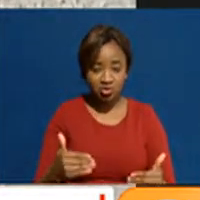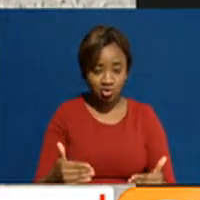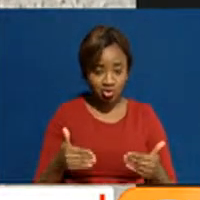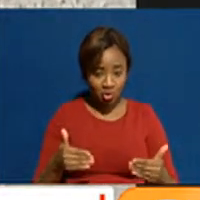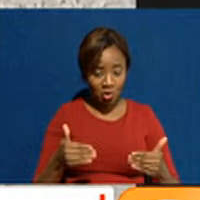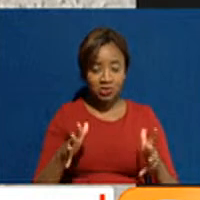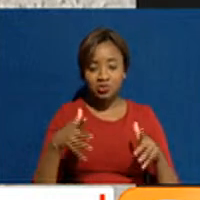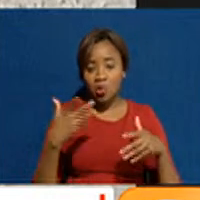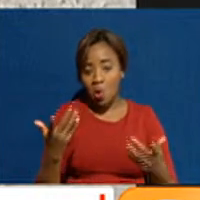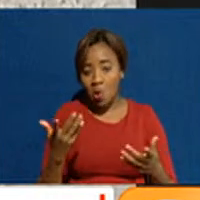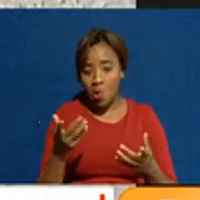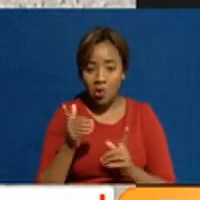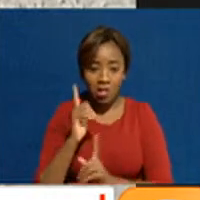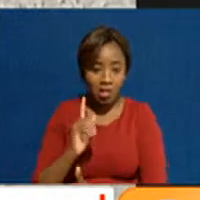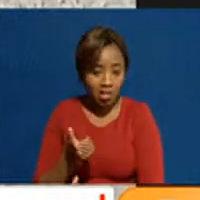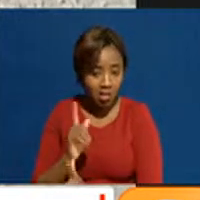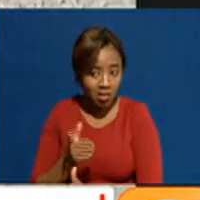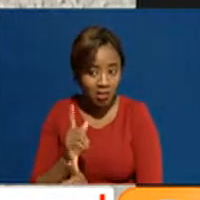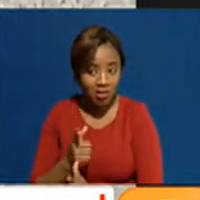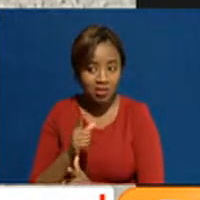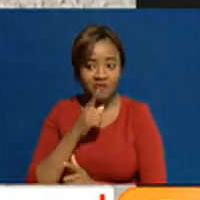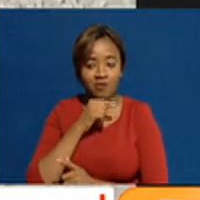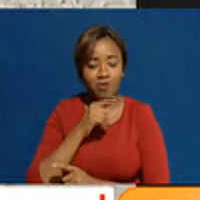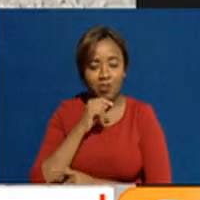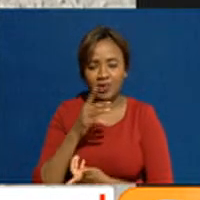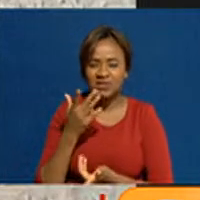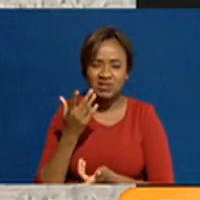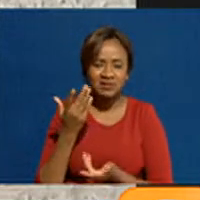wear trousers? So